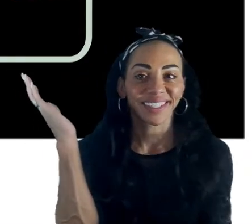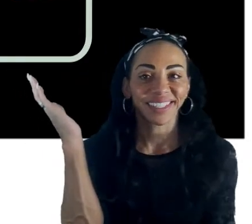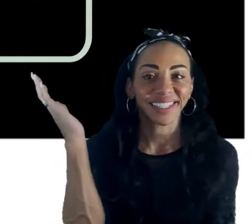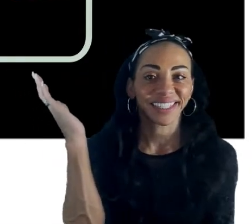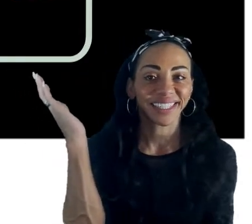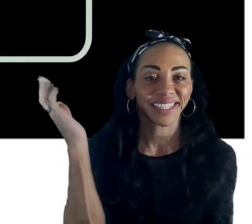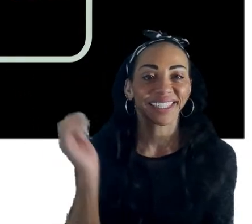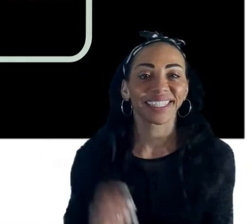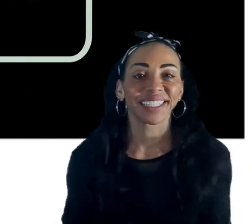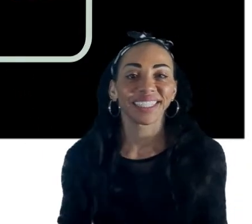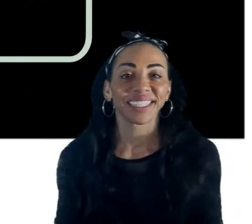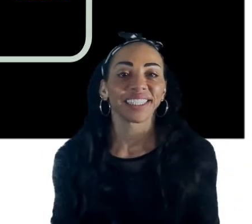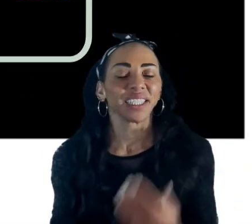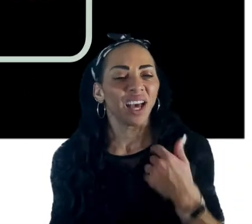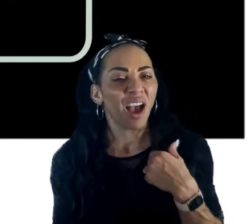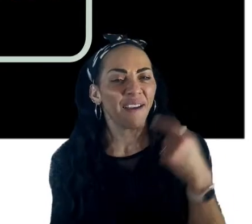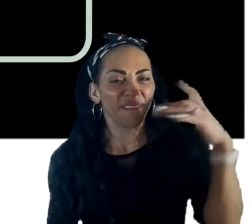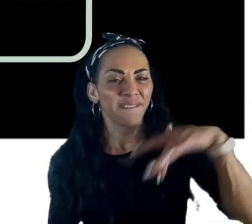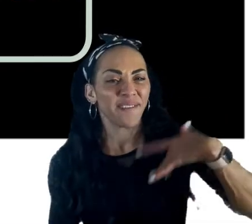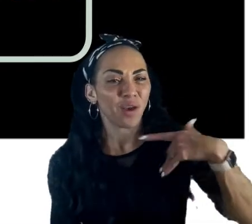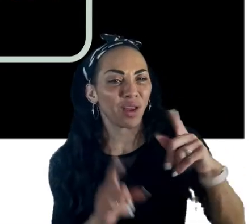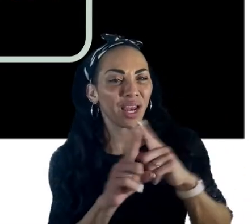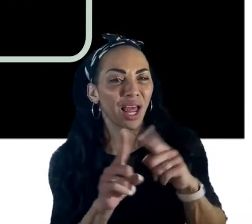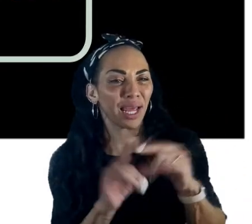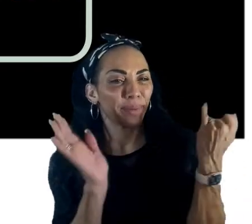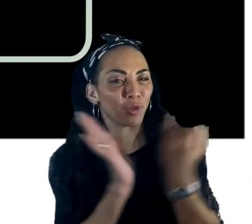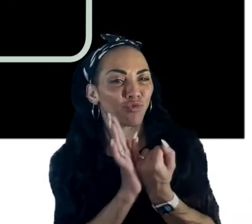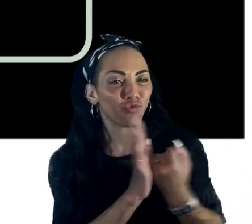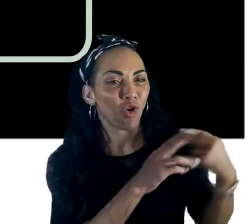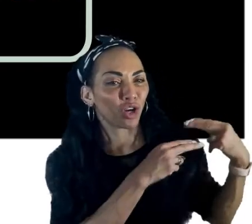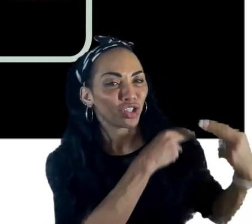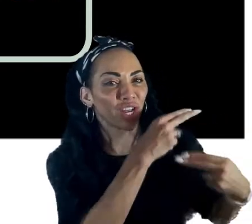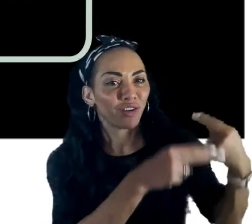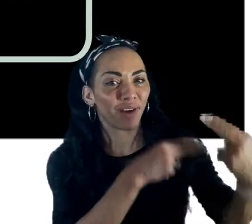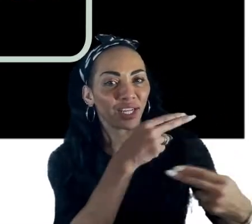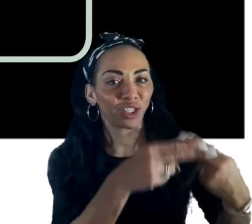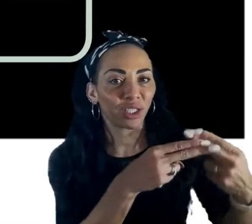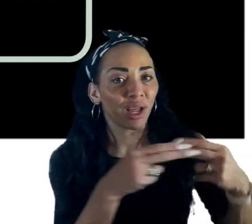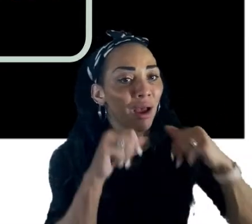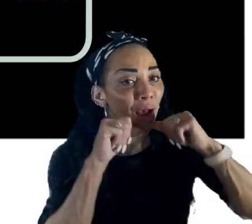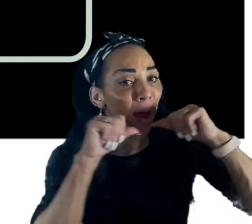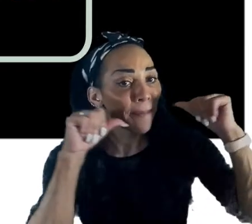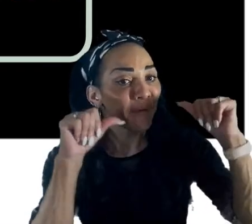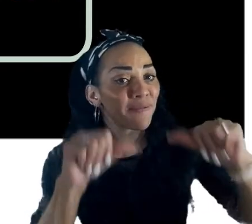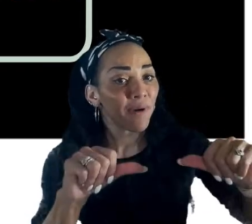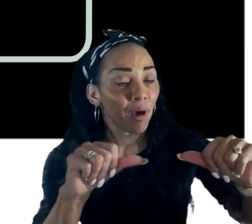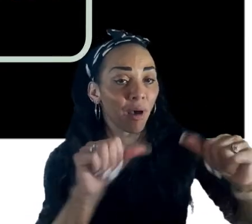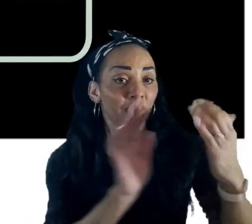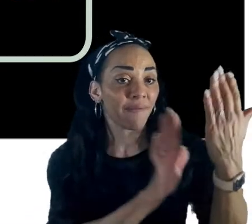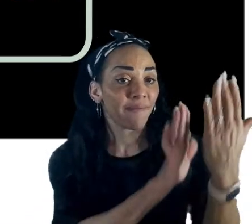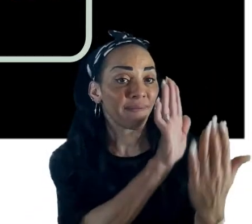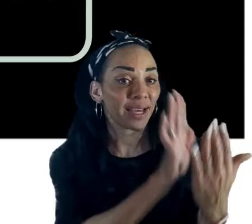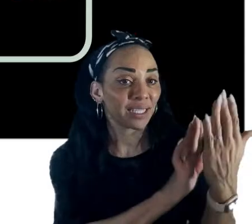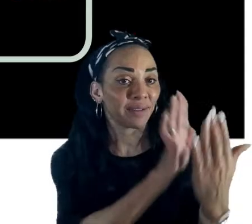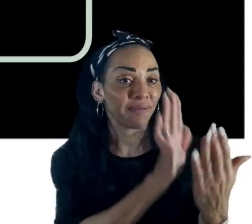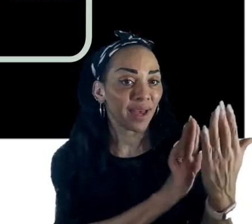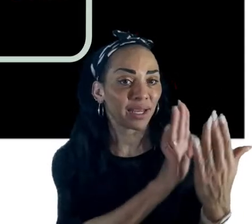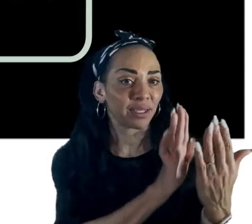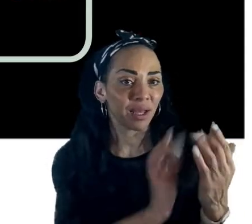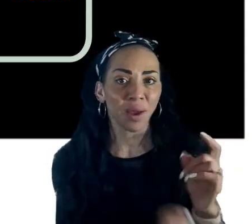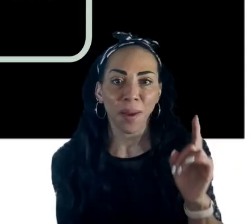face, but I'm also shy when meeting people for the first time. Sometimes I'm into